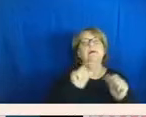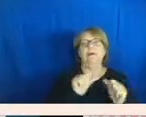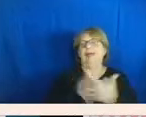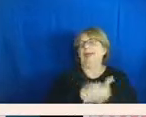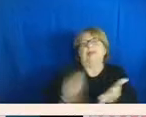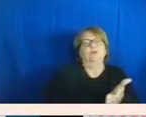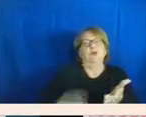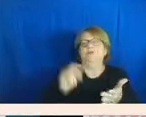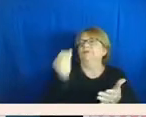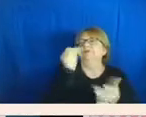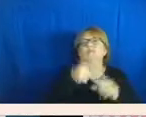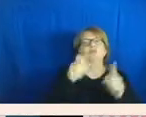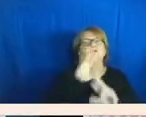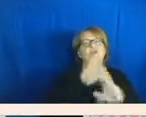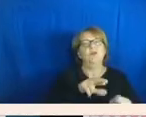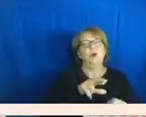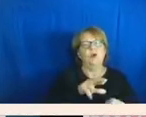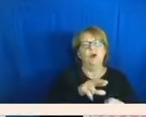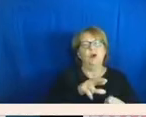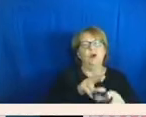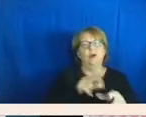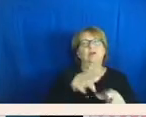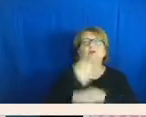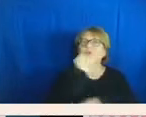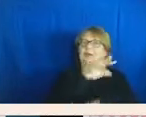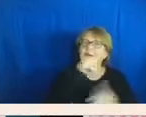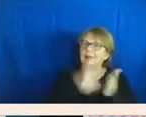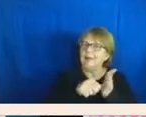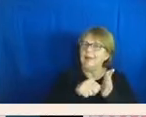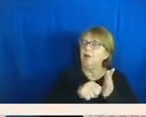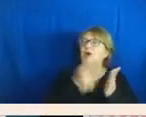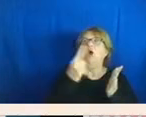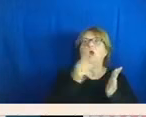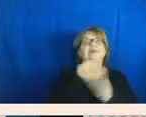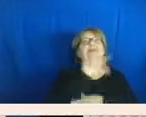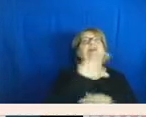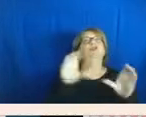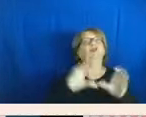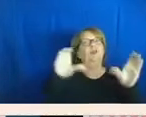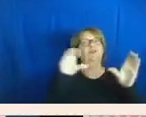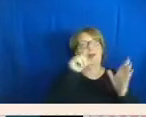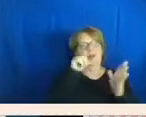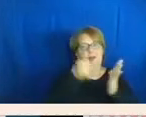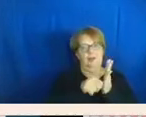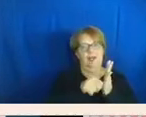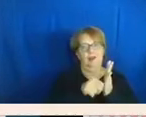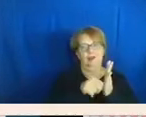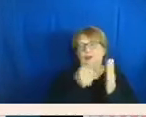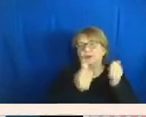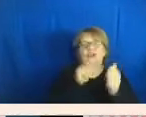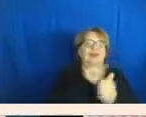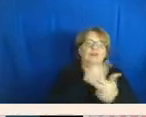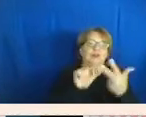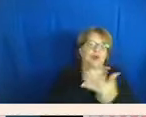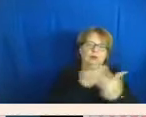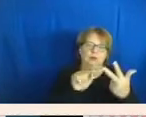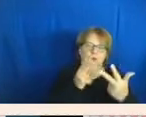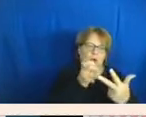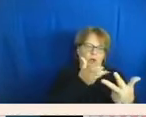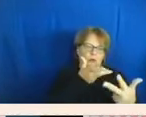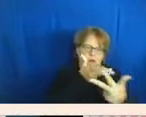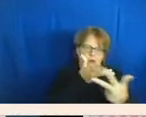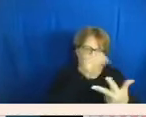by sending a letter, and you always want to send a certified letter to whichever bureau it is you want to interact with. A lot of people,